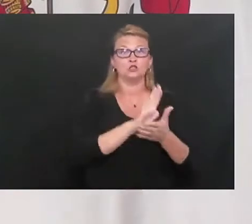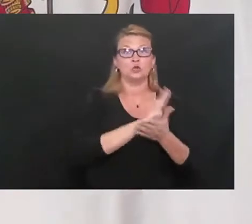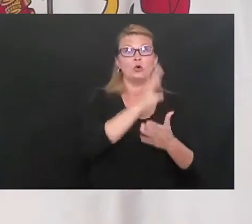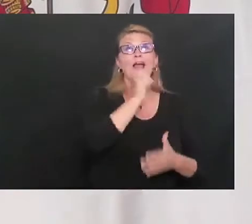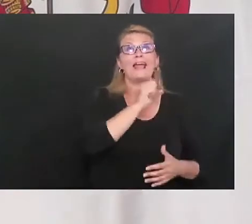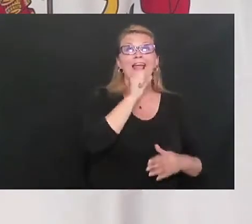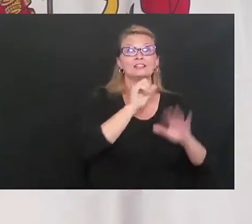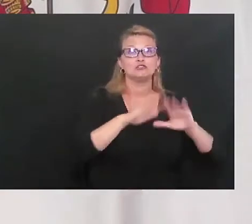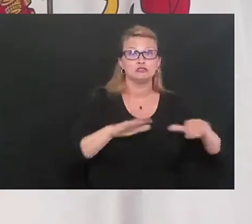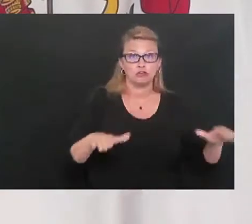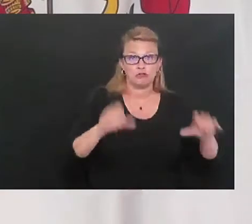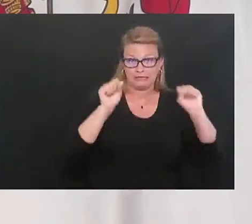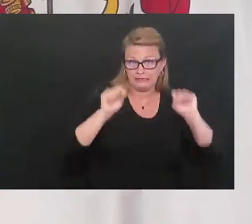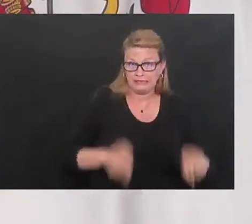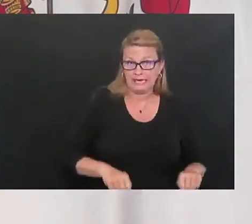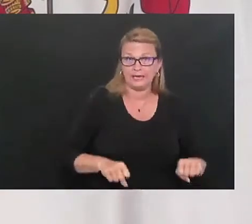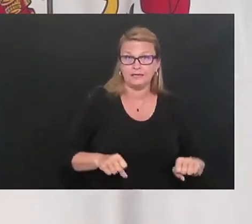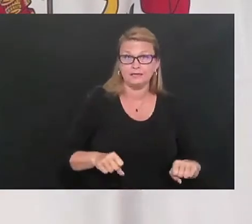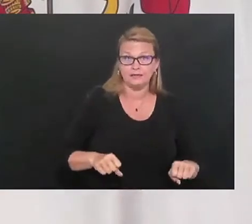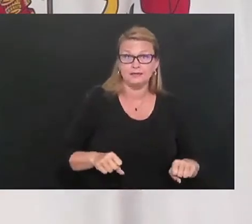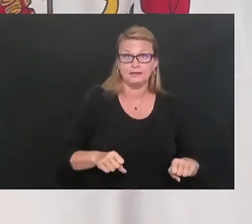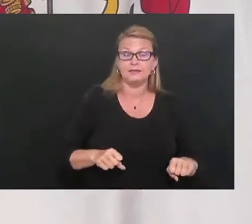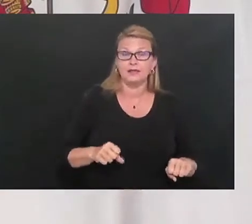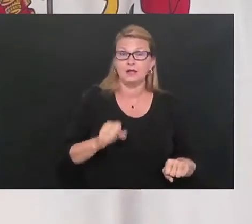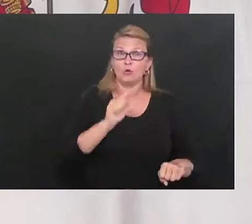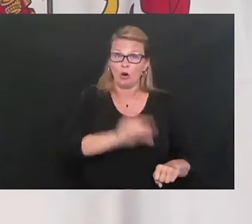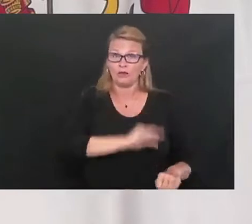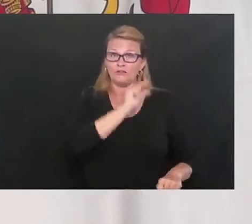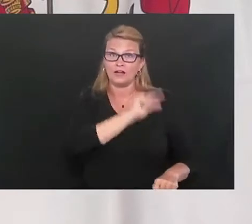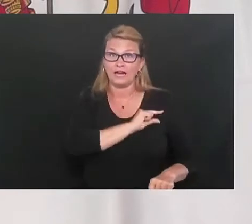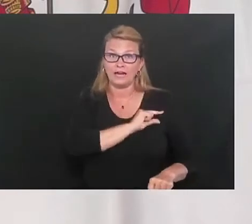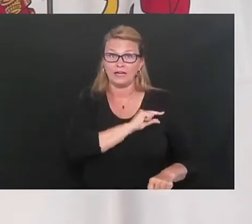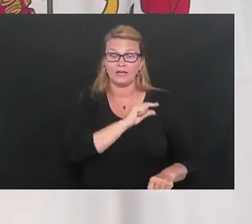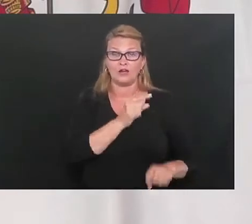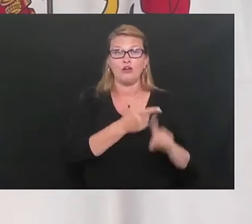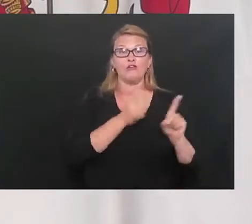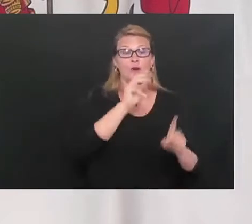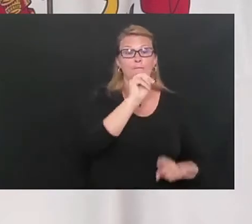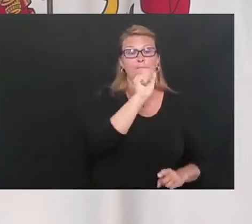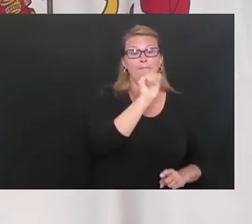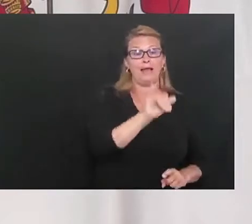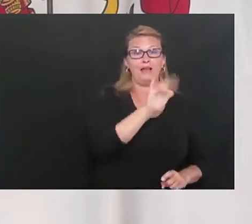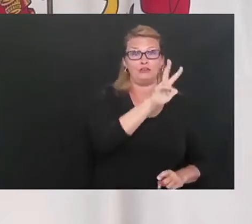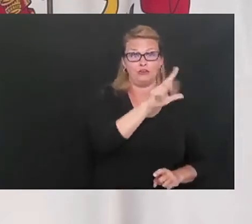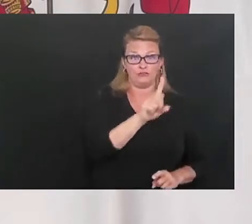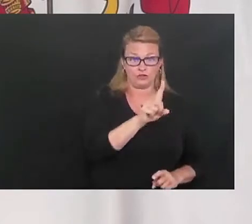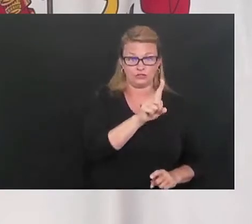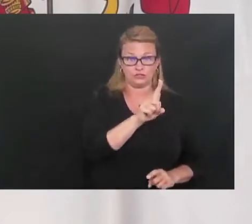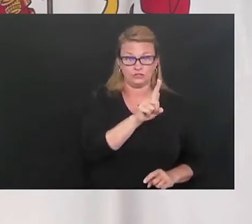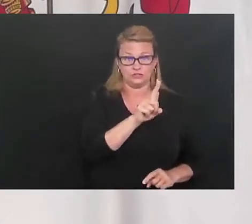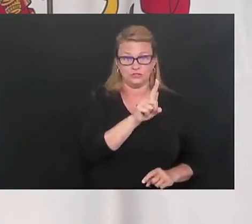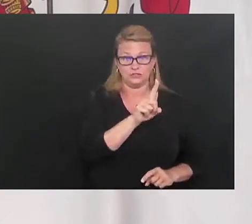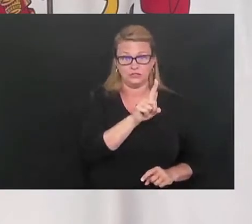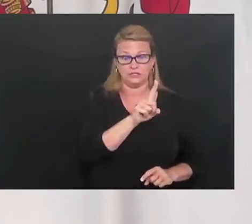children are eligible if effective May 31st,